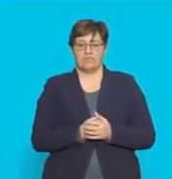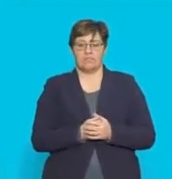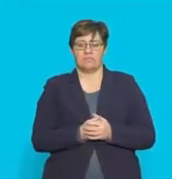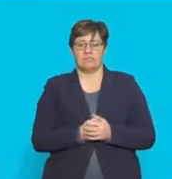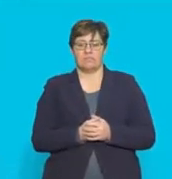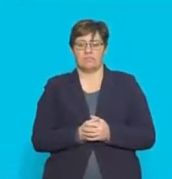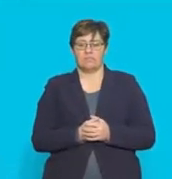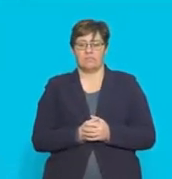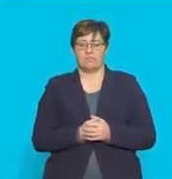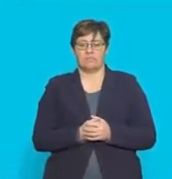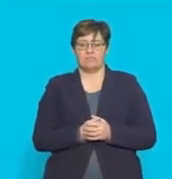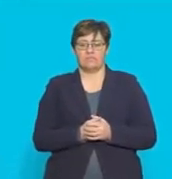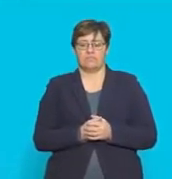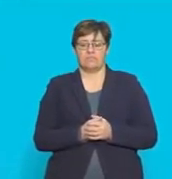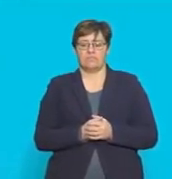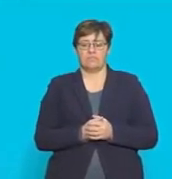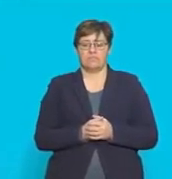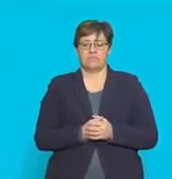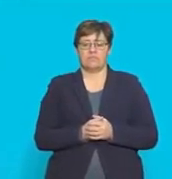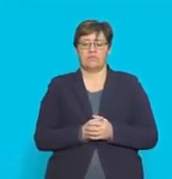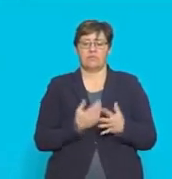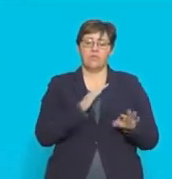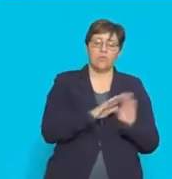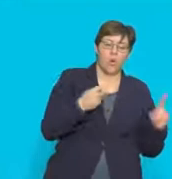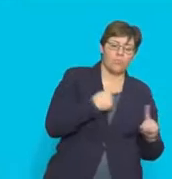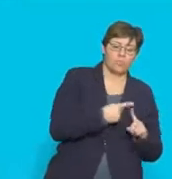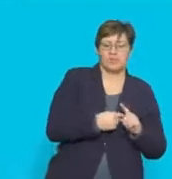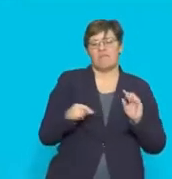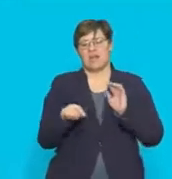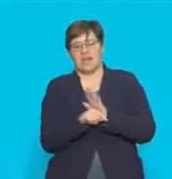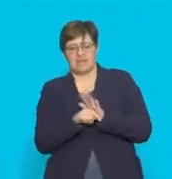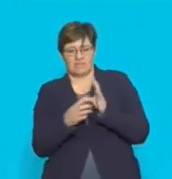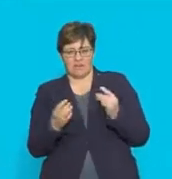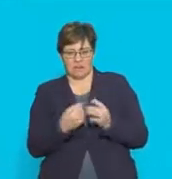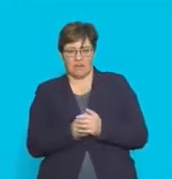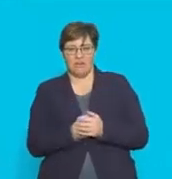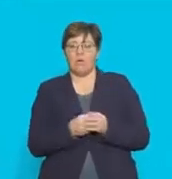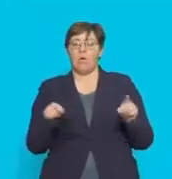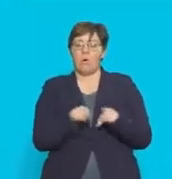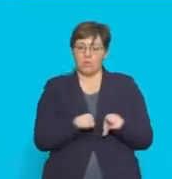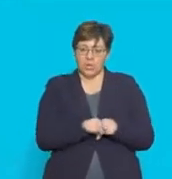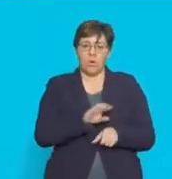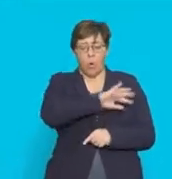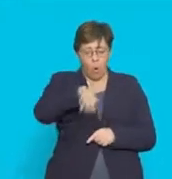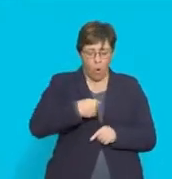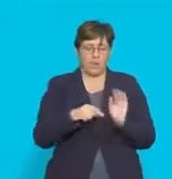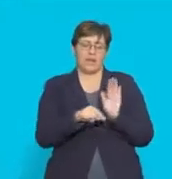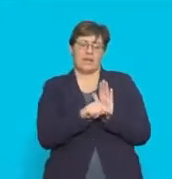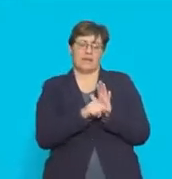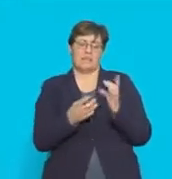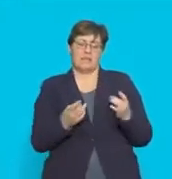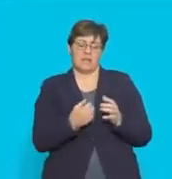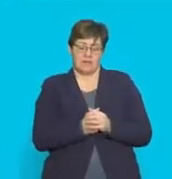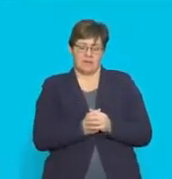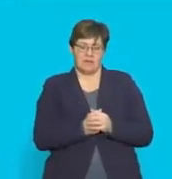the non-positive or non-negative numbers, and also these are all of the negative numbers. So what